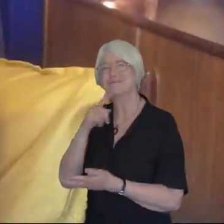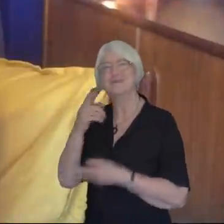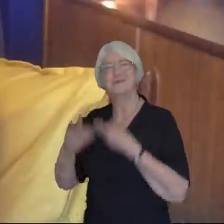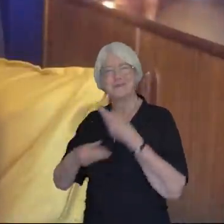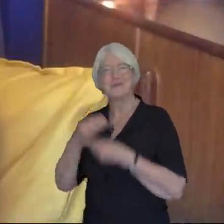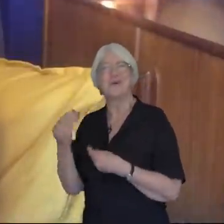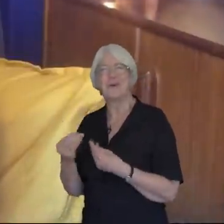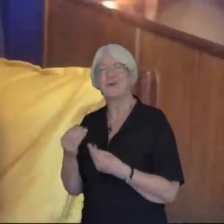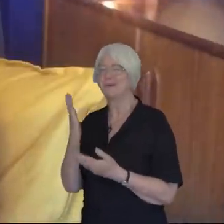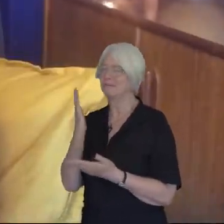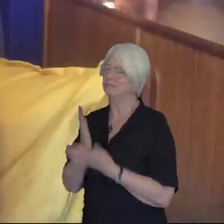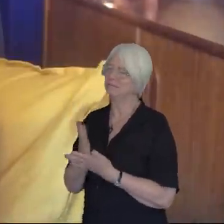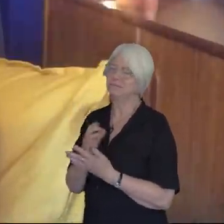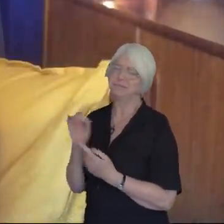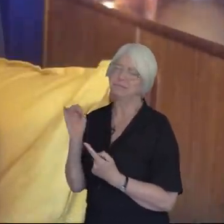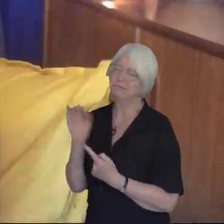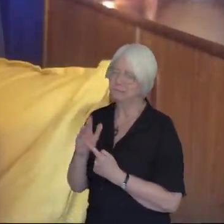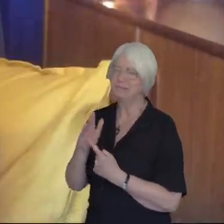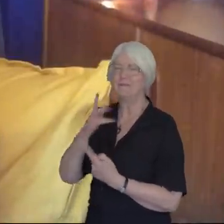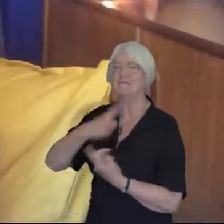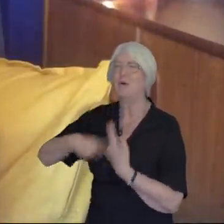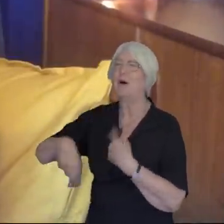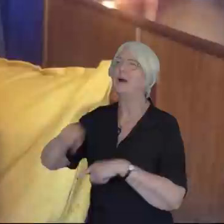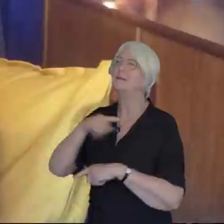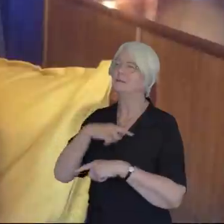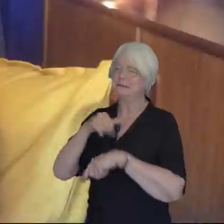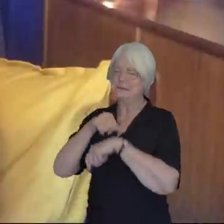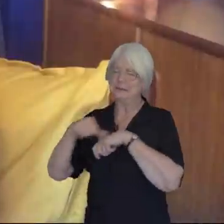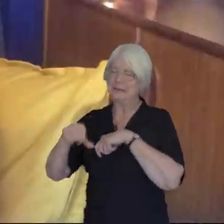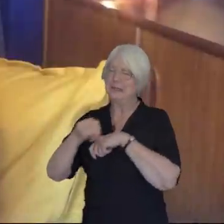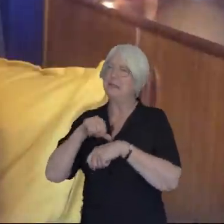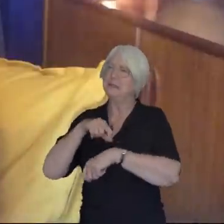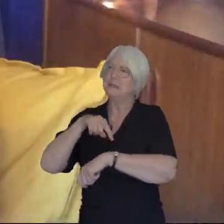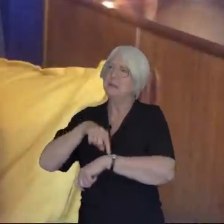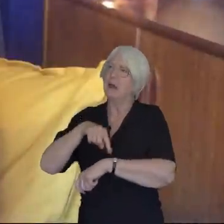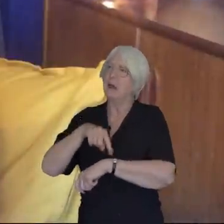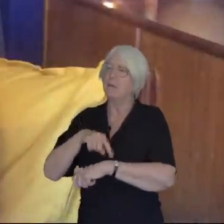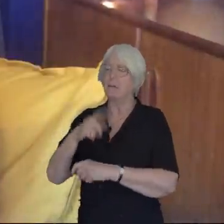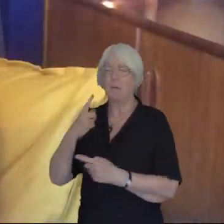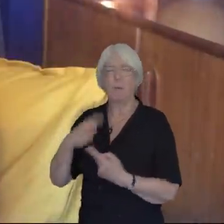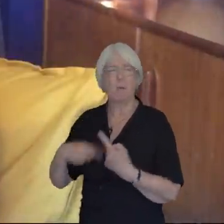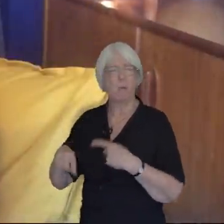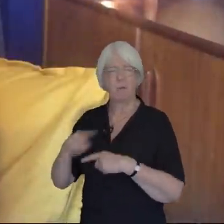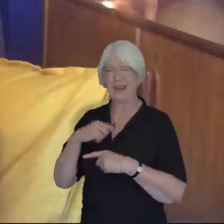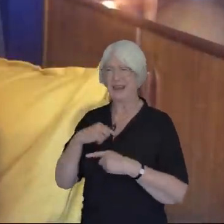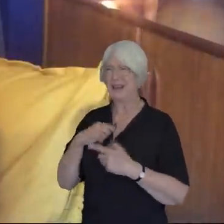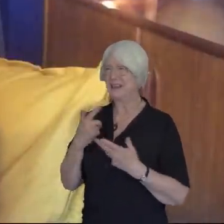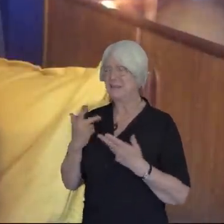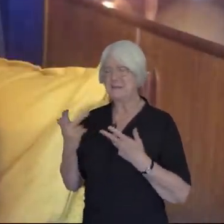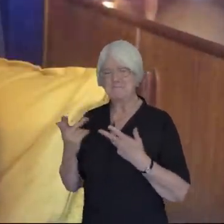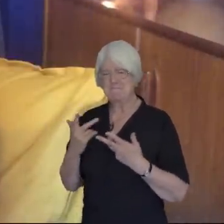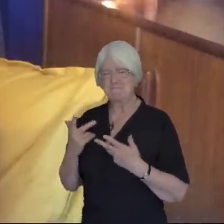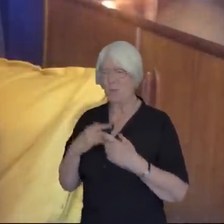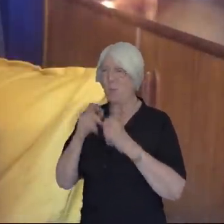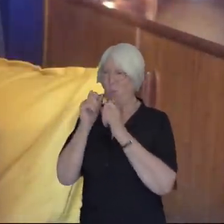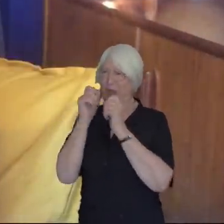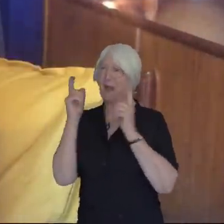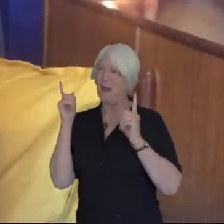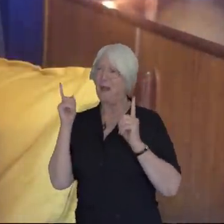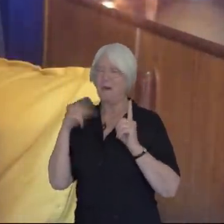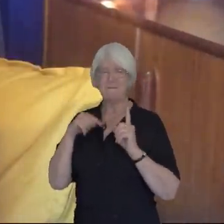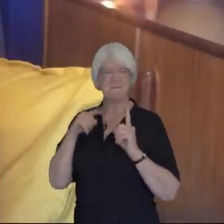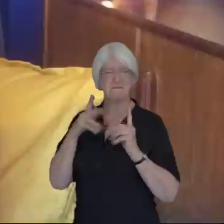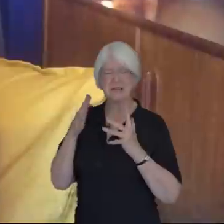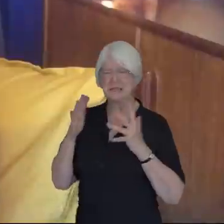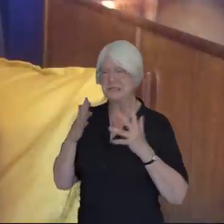It's a story that's especially significant for us this Eastertide. We are, as a nation and in our communities, conscious of